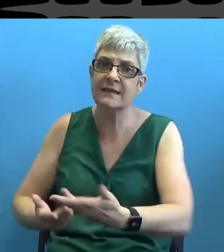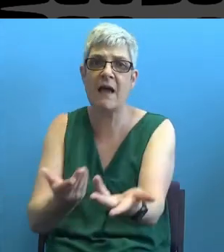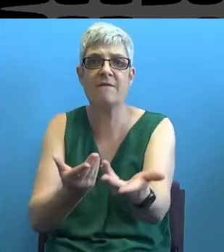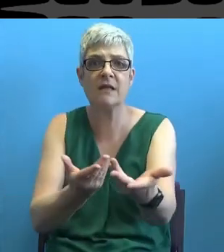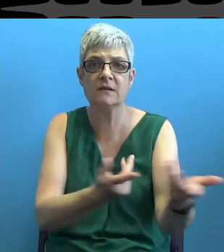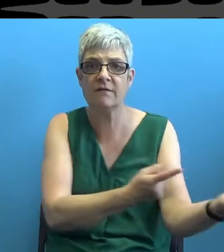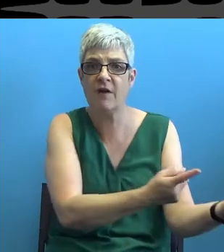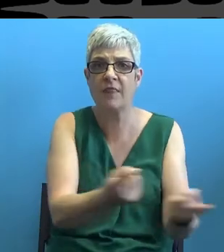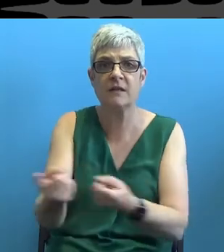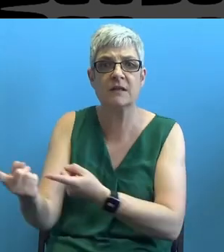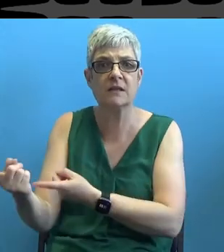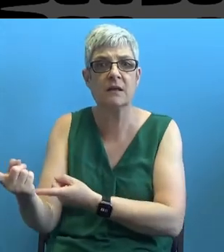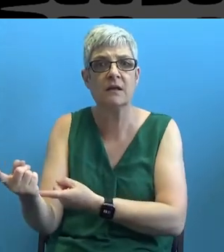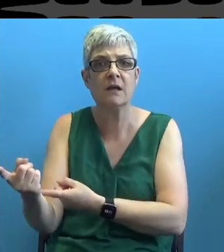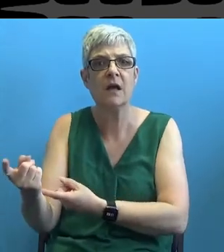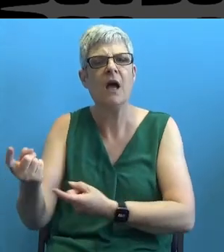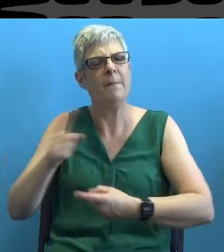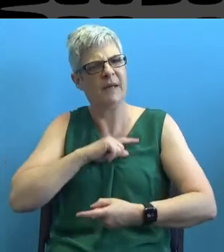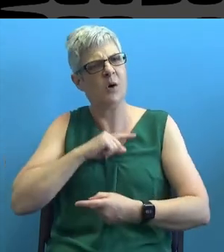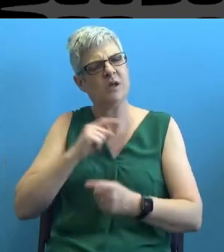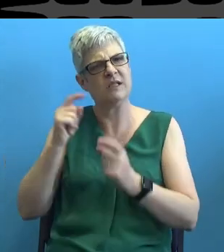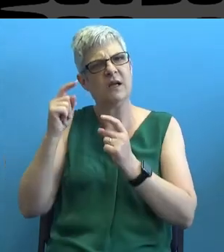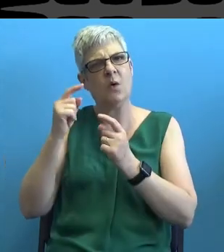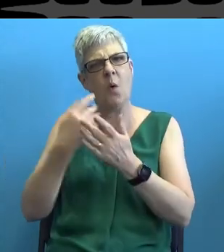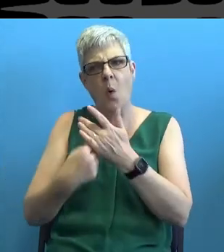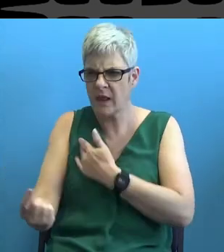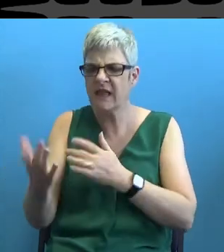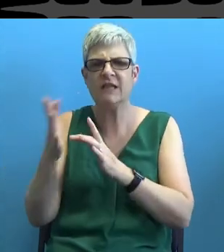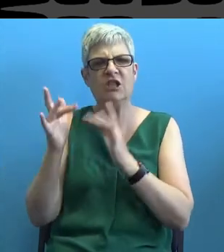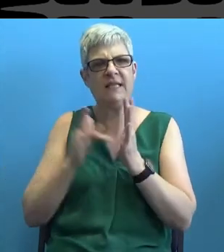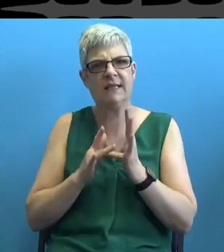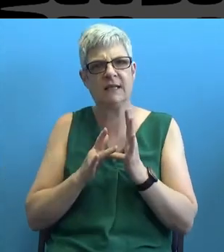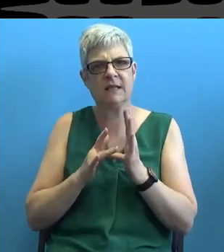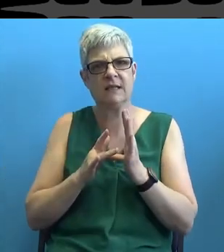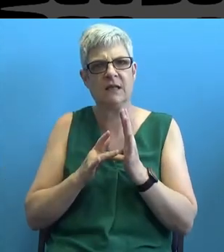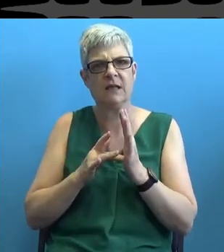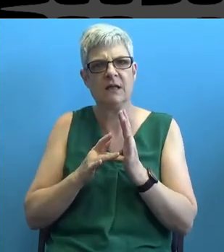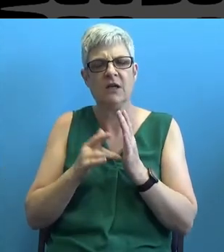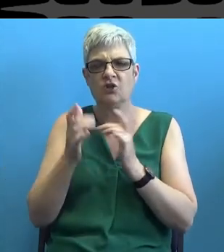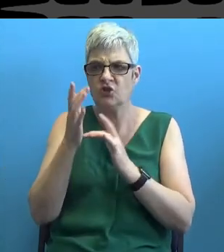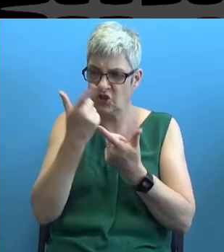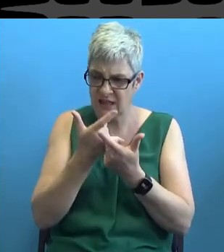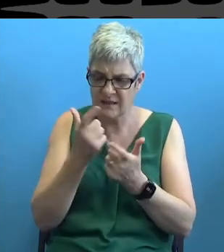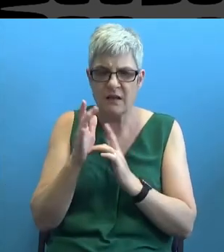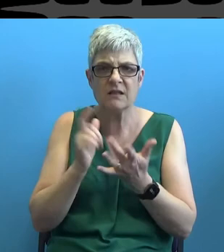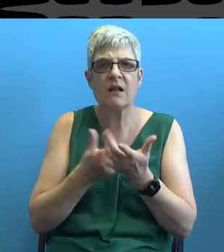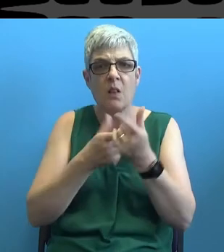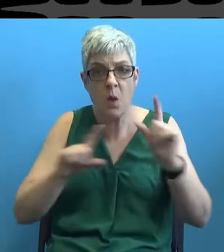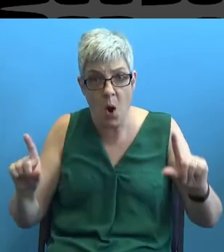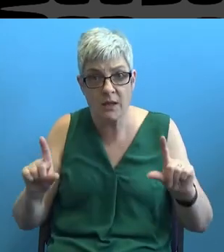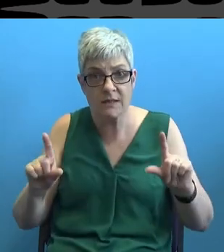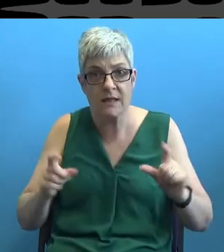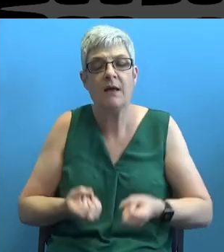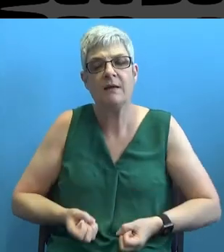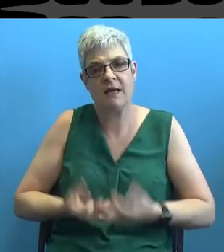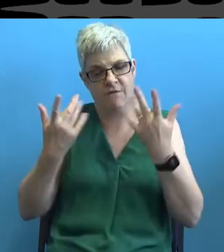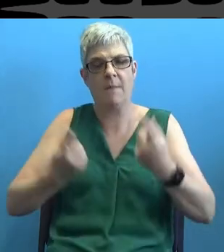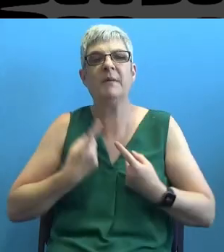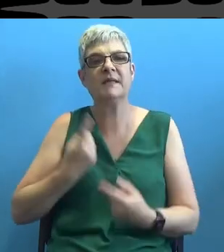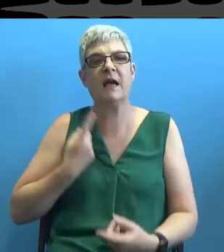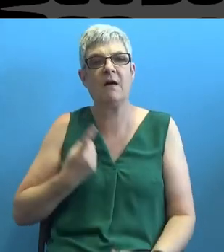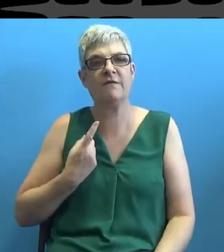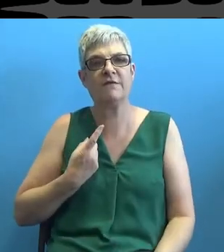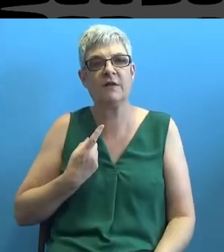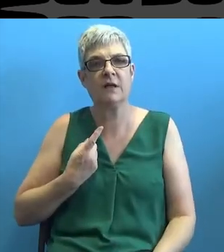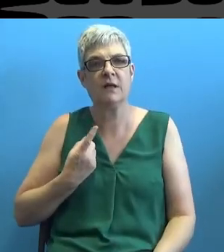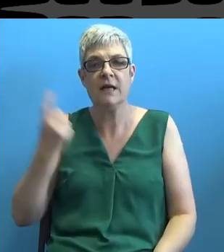of others. For the only Jesus that there is, the only Jesus who is Lord, is the Jesus who emptied himself, the Jesus who came